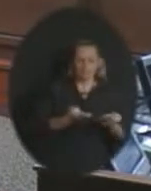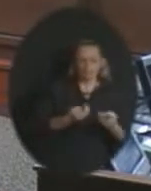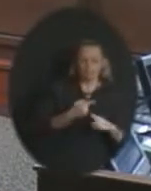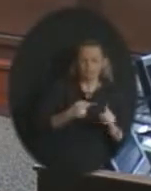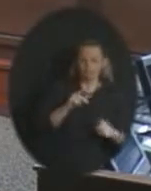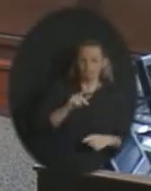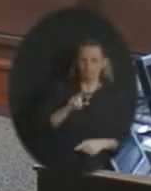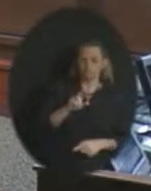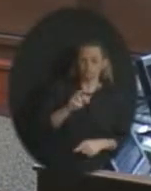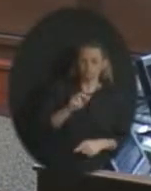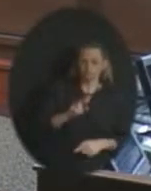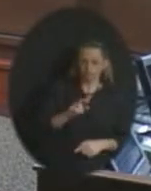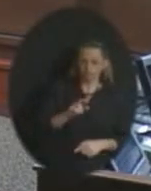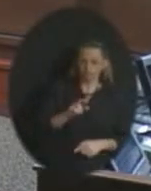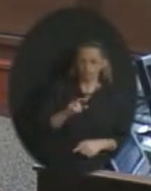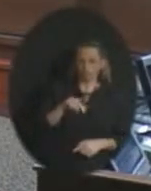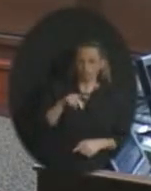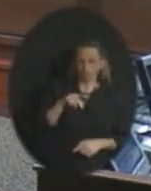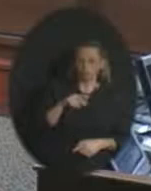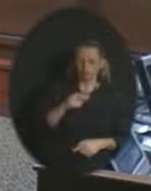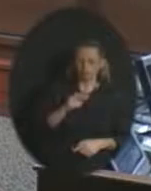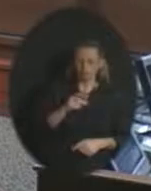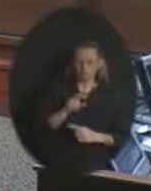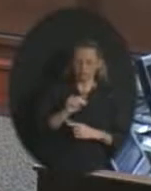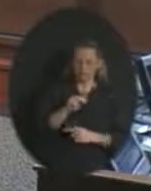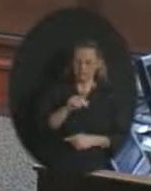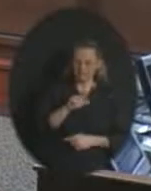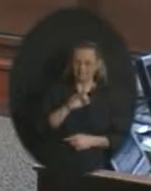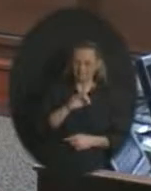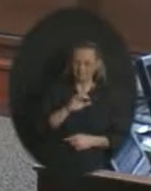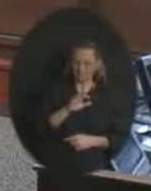was $992,000, and our package now is